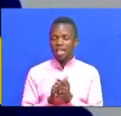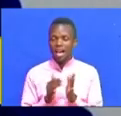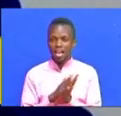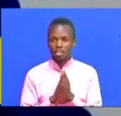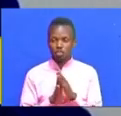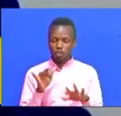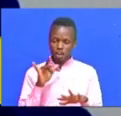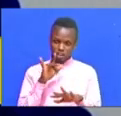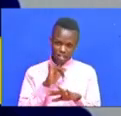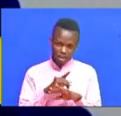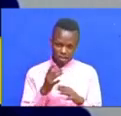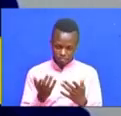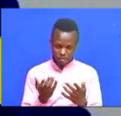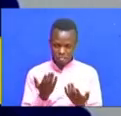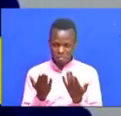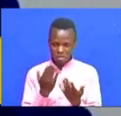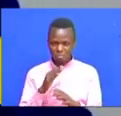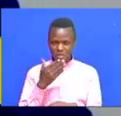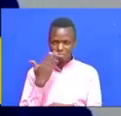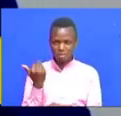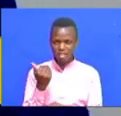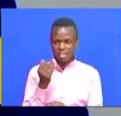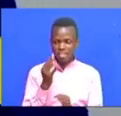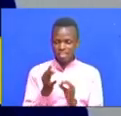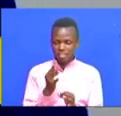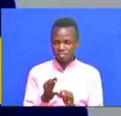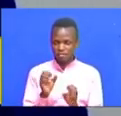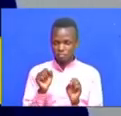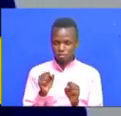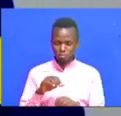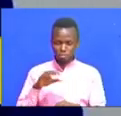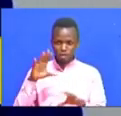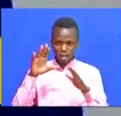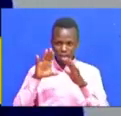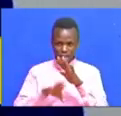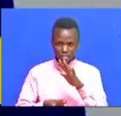somehow it could be better if the figure could be increased. Thank you. Thank you. And